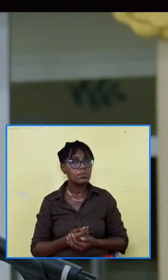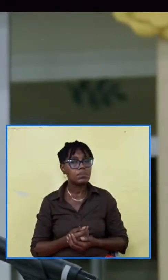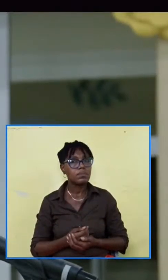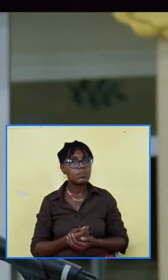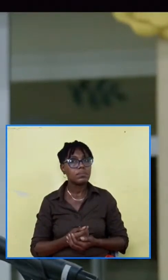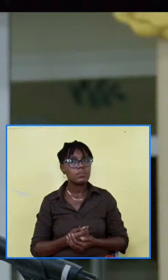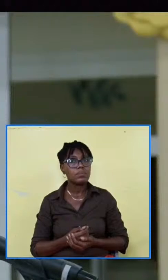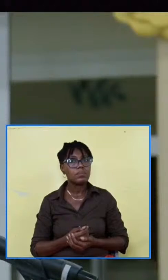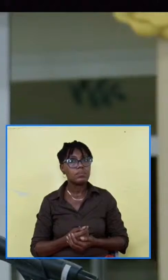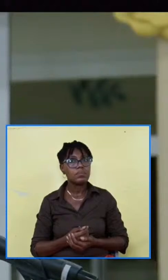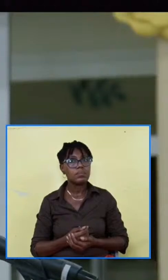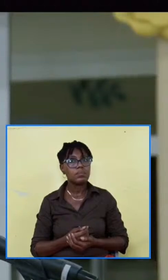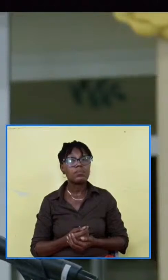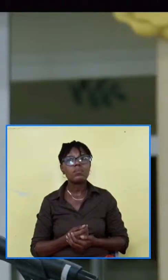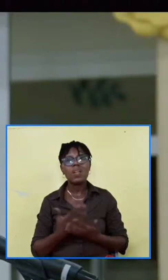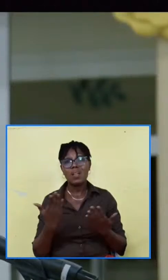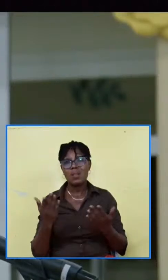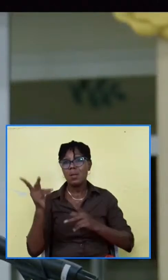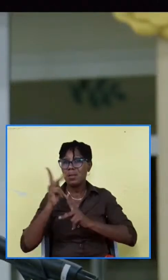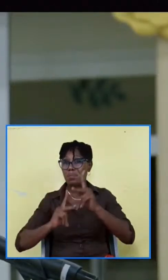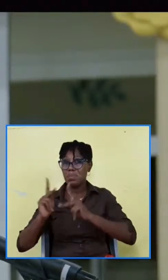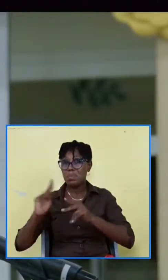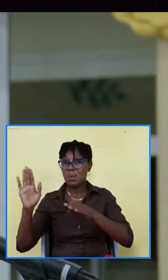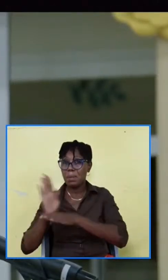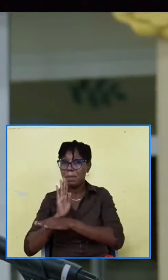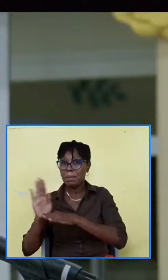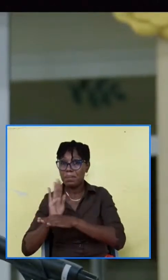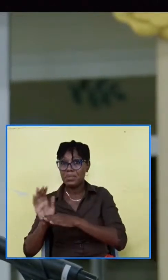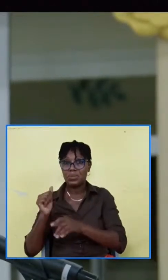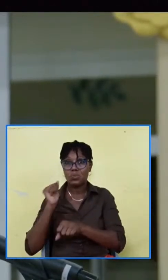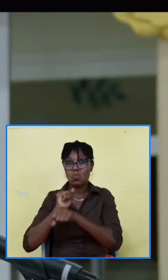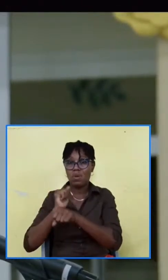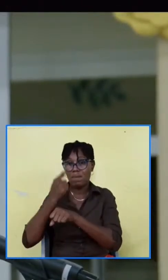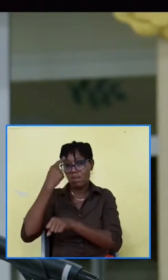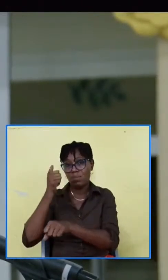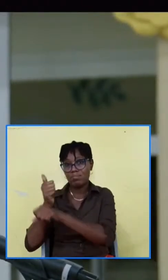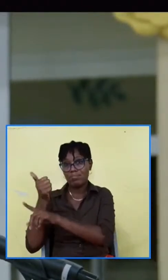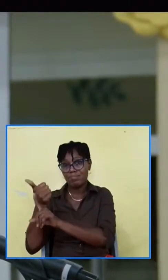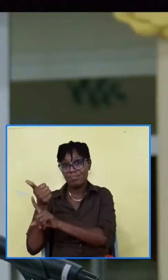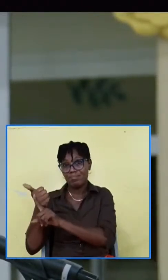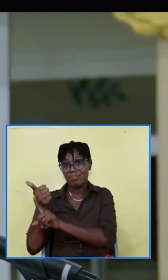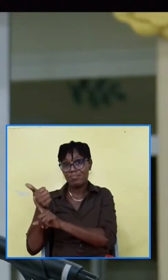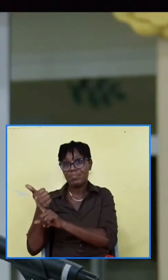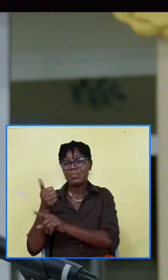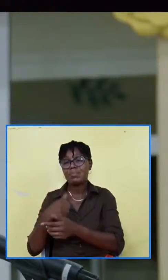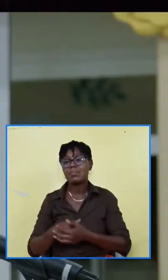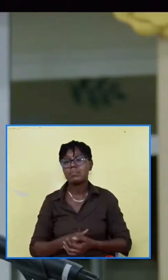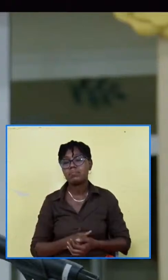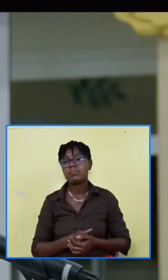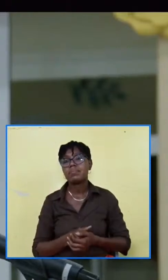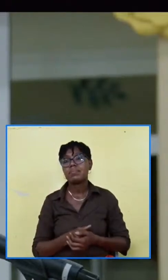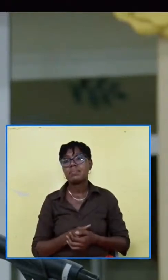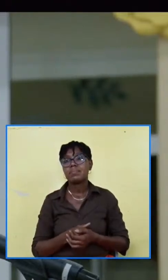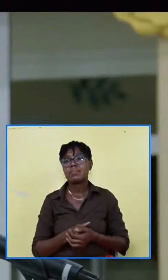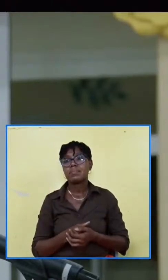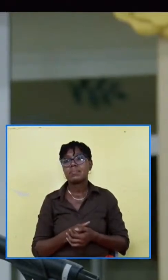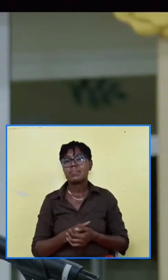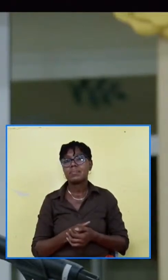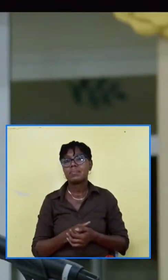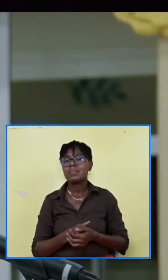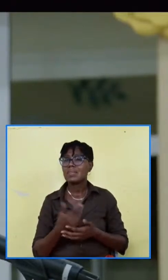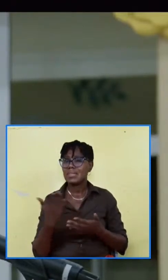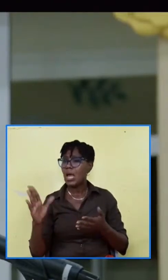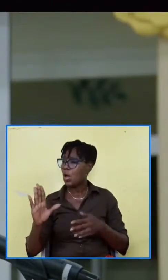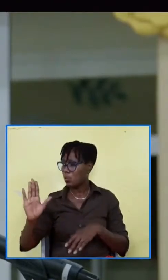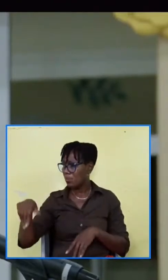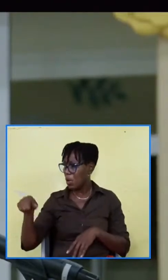Speaking of the self-employed person, yeah, I recognize that if I speak to a self-employed person and if I ask them, do you